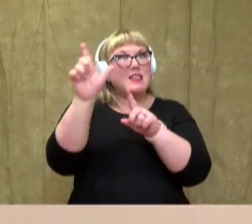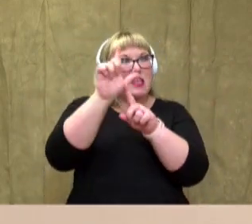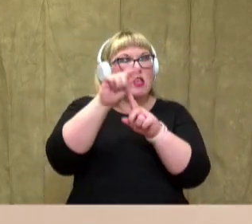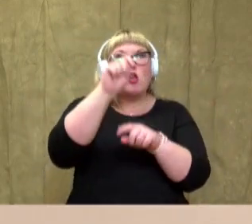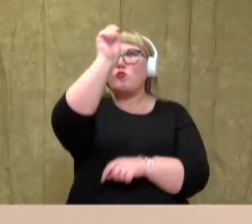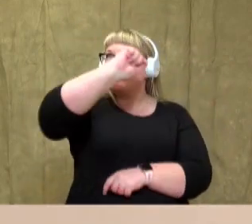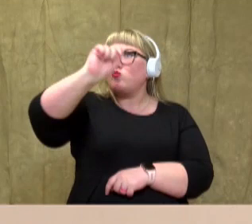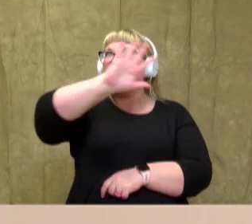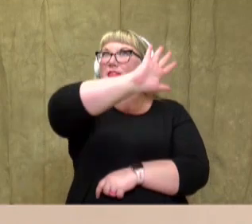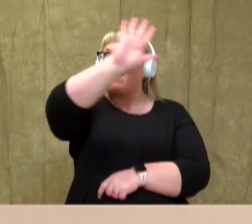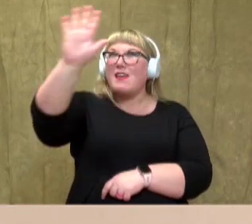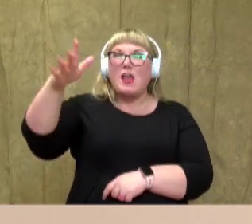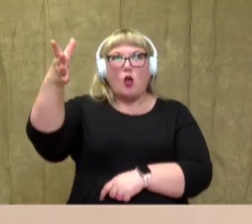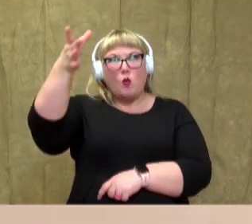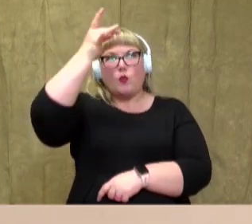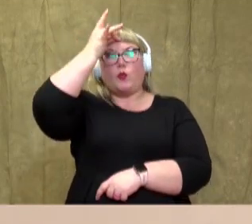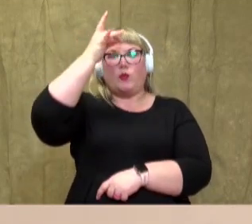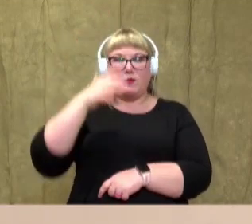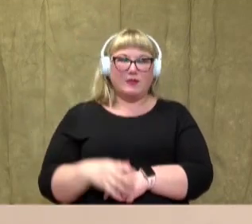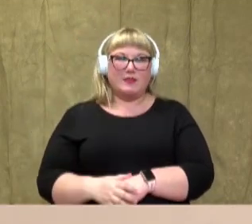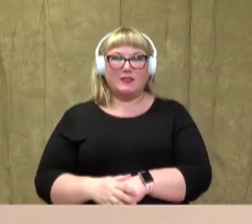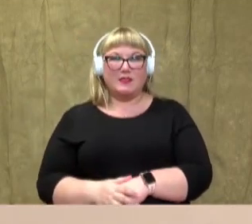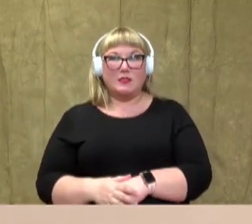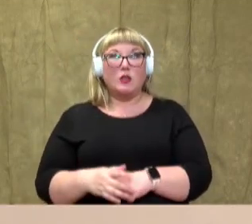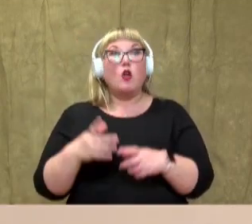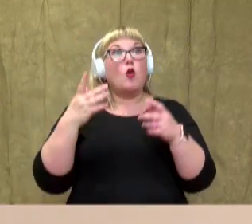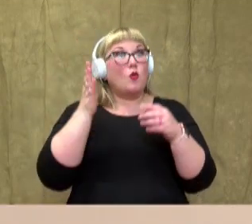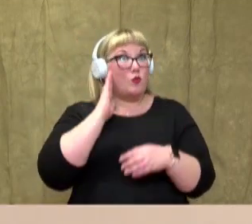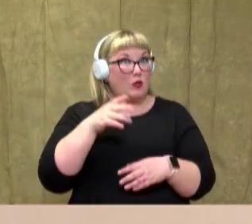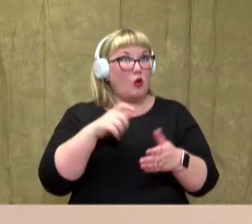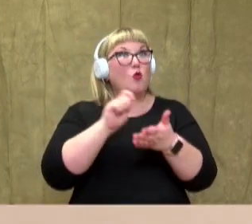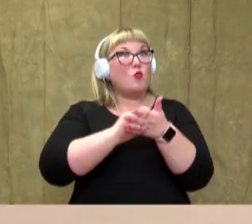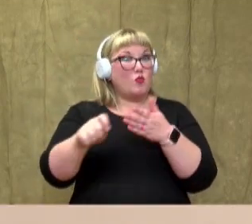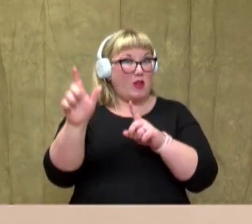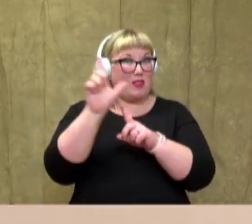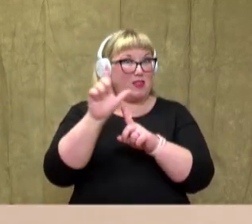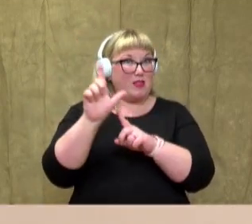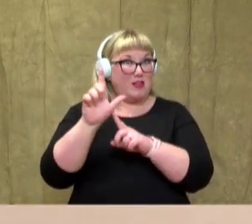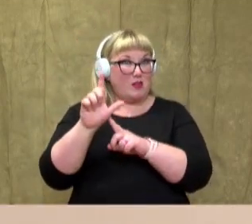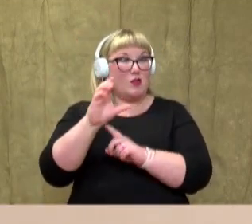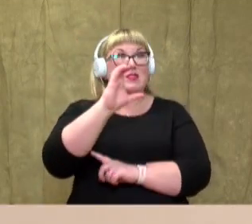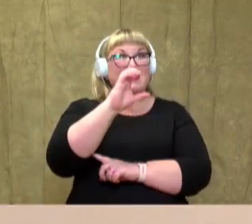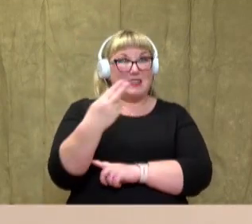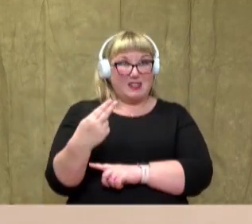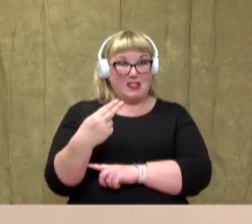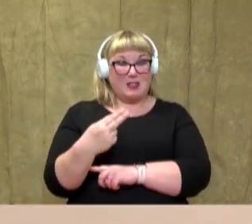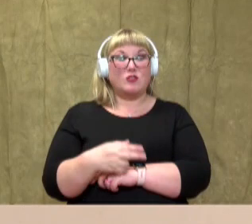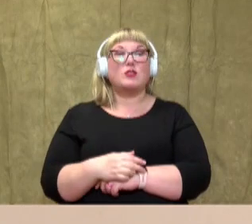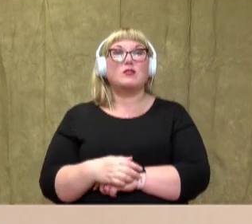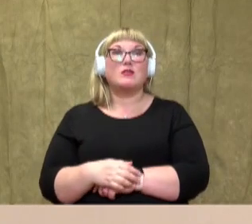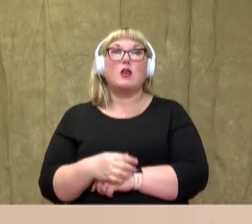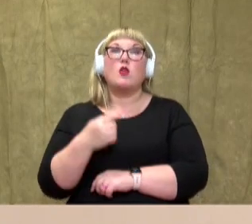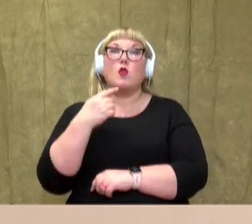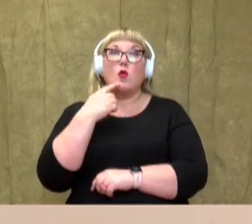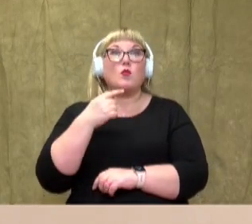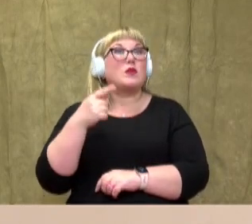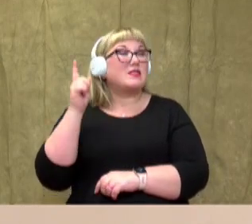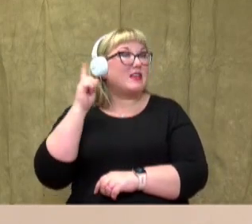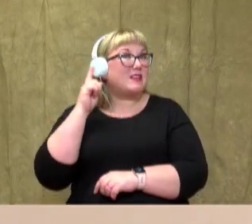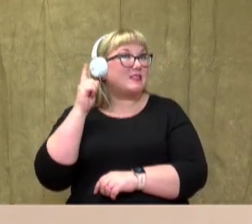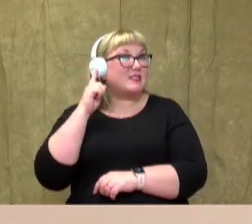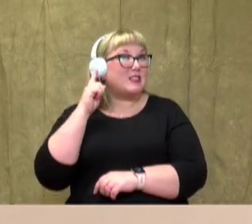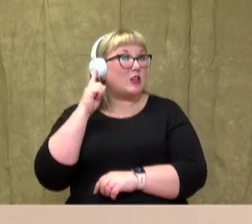to your brain. Let's try it together, friends. We're going to air write the digraph ch. And when we say the sound, we should picture the